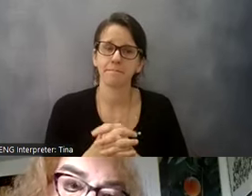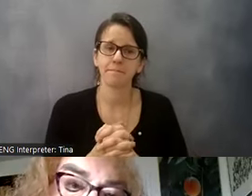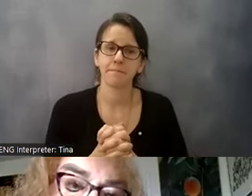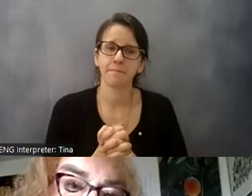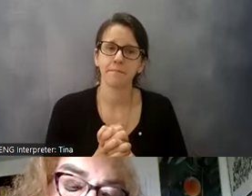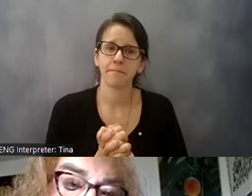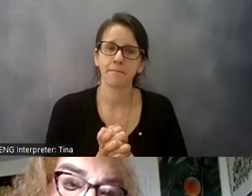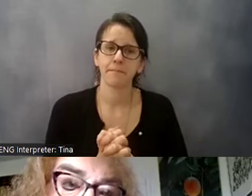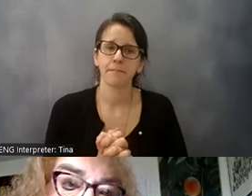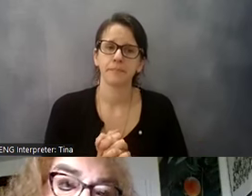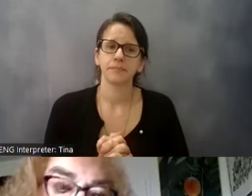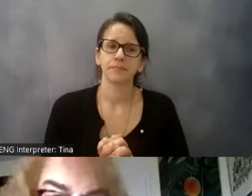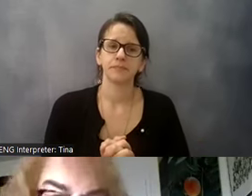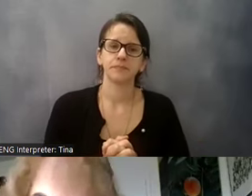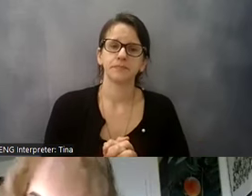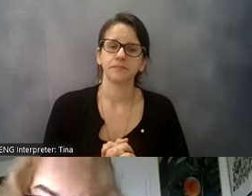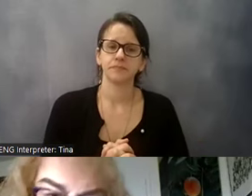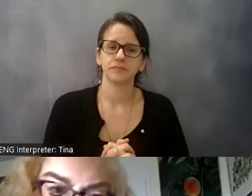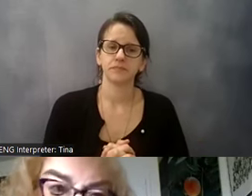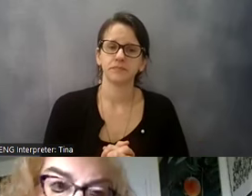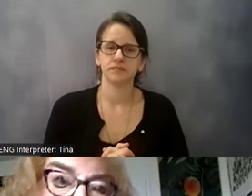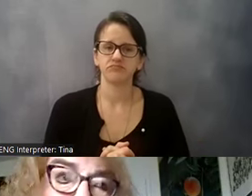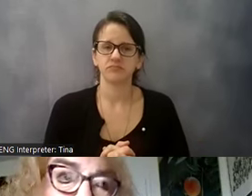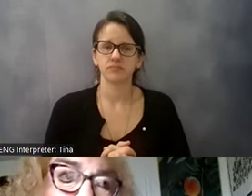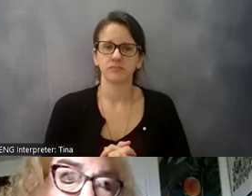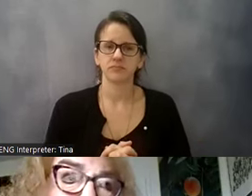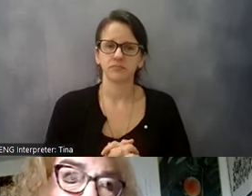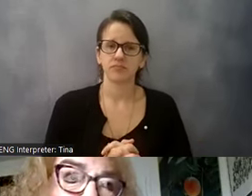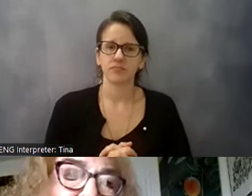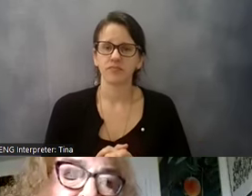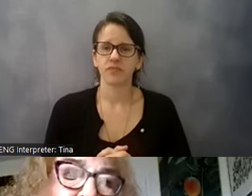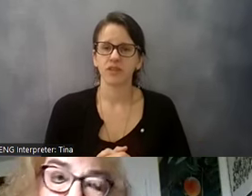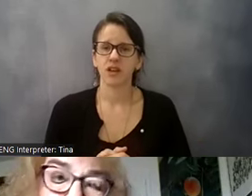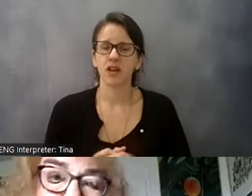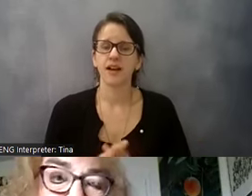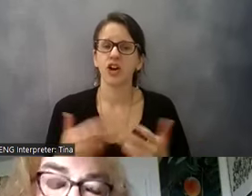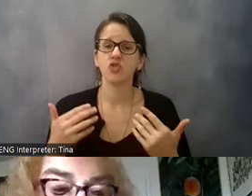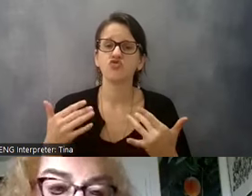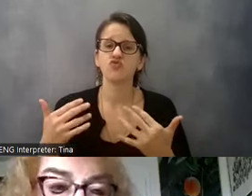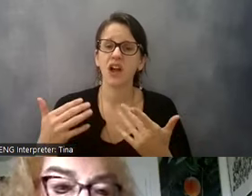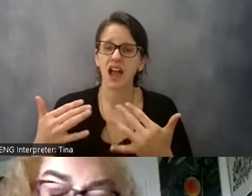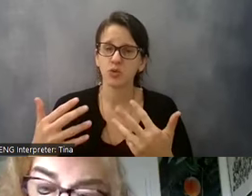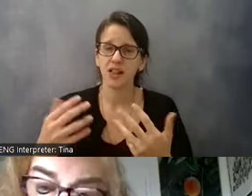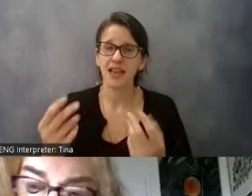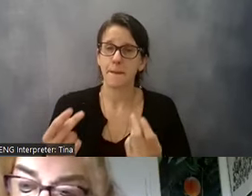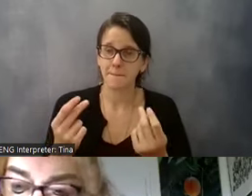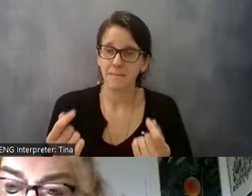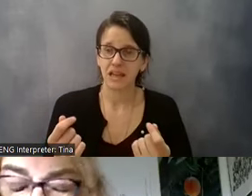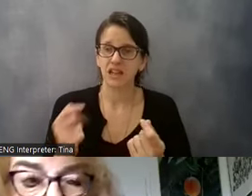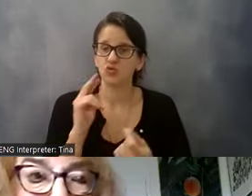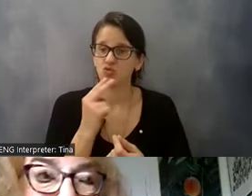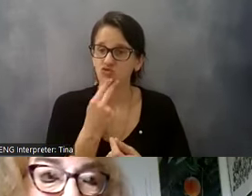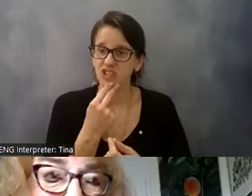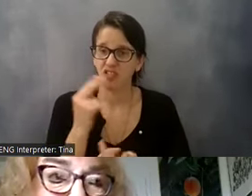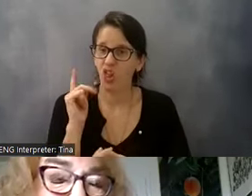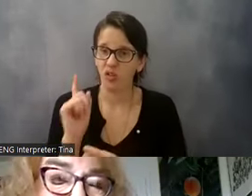we could solve the problem of gradual and immediate nutrition loss because we're gonna eat